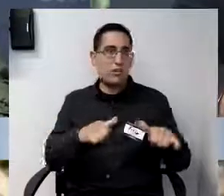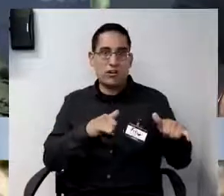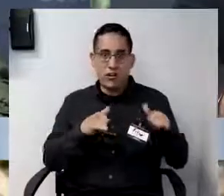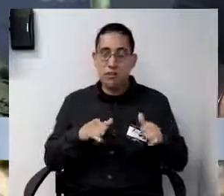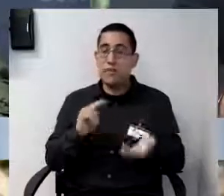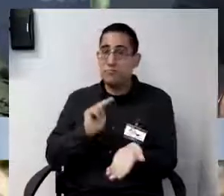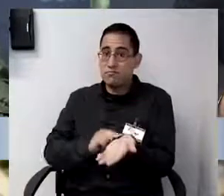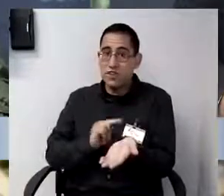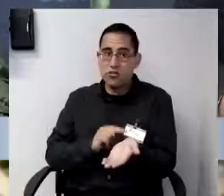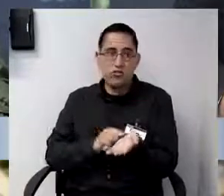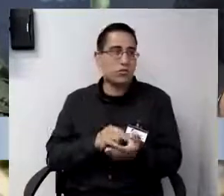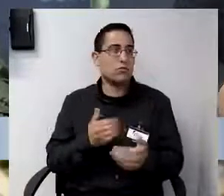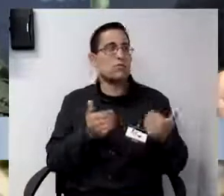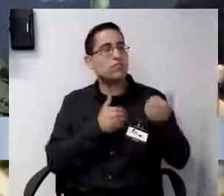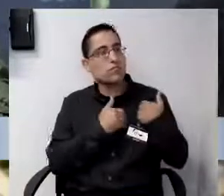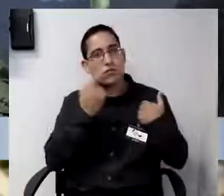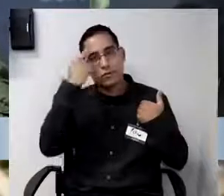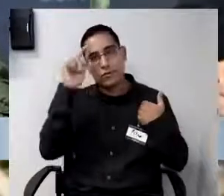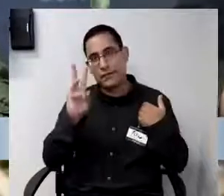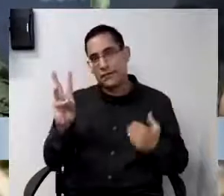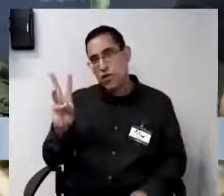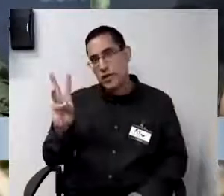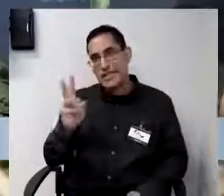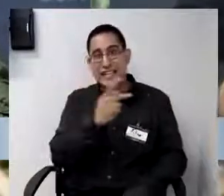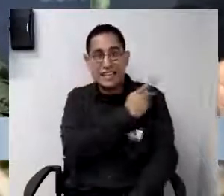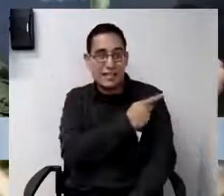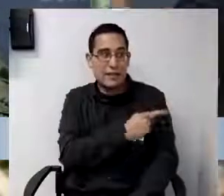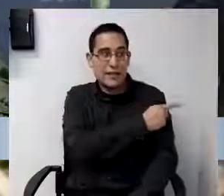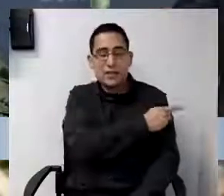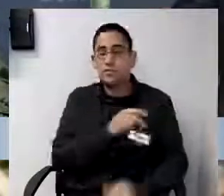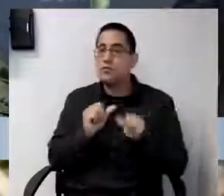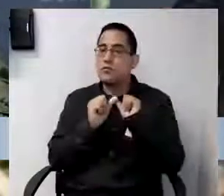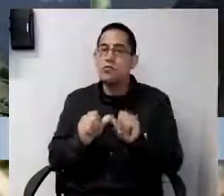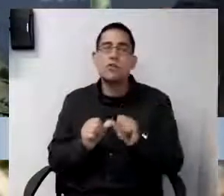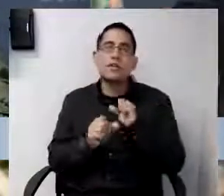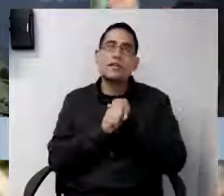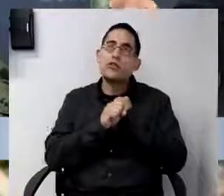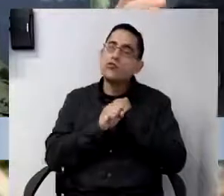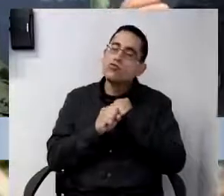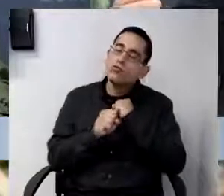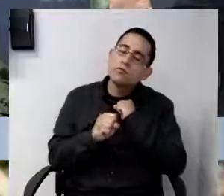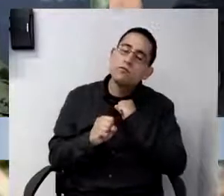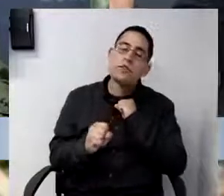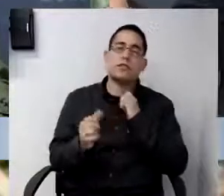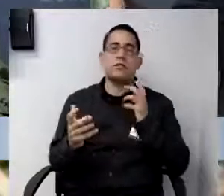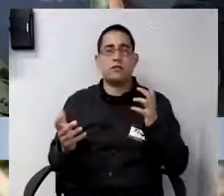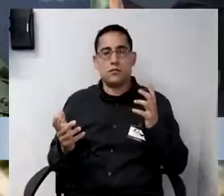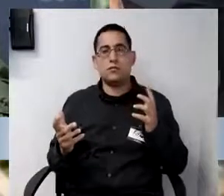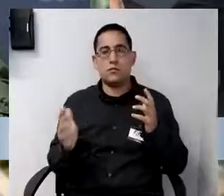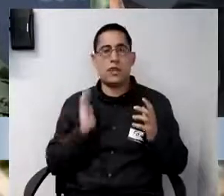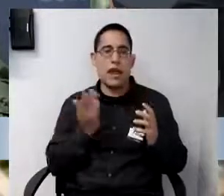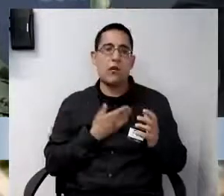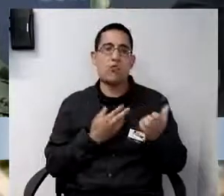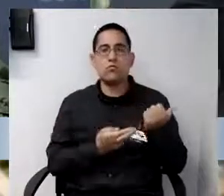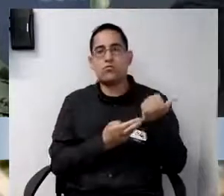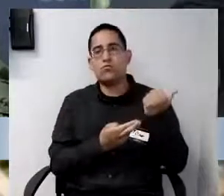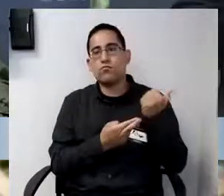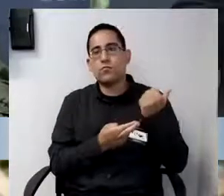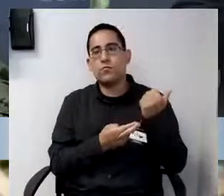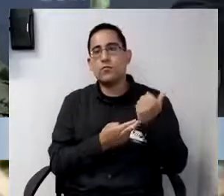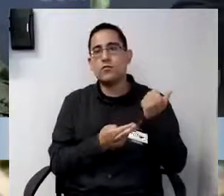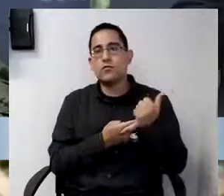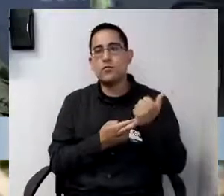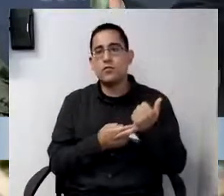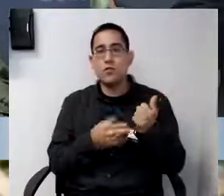Okay. So it would continue to stretch us. We are pulling a lot of our